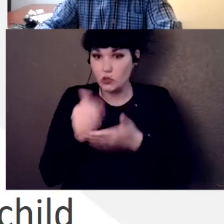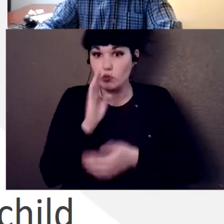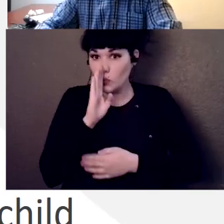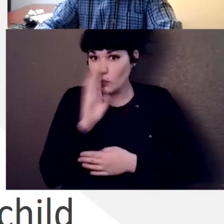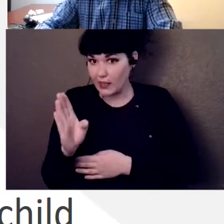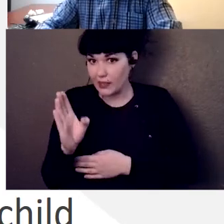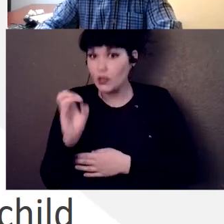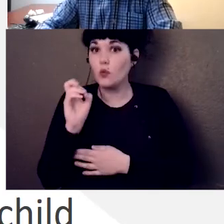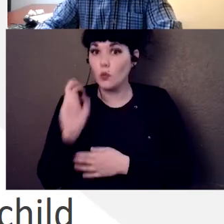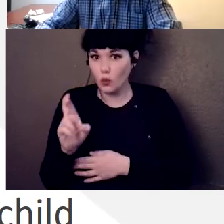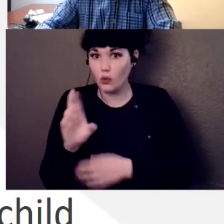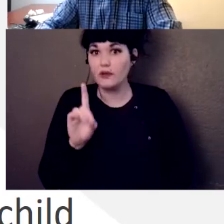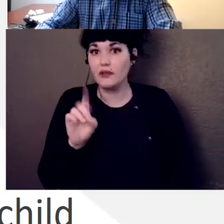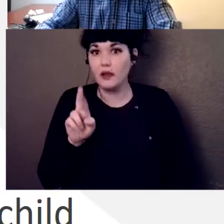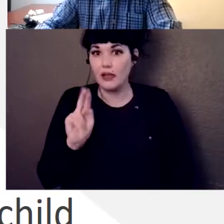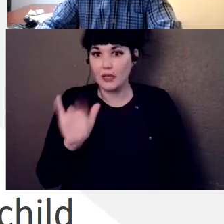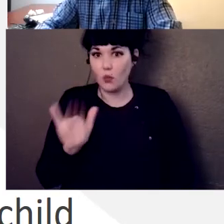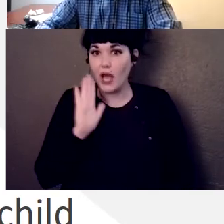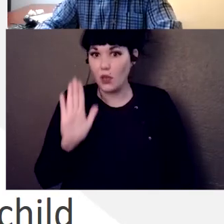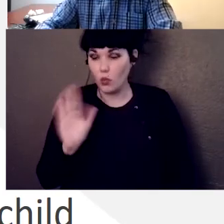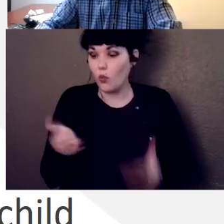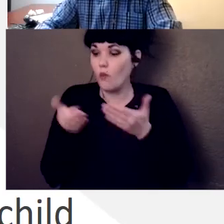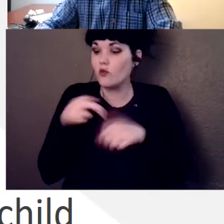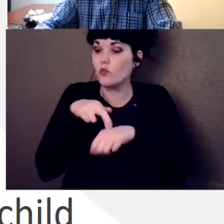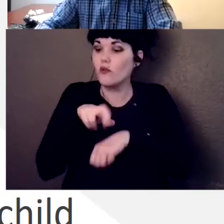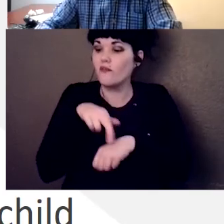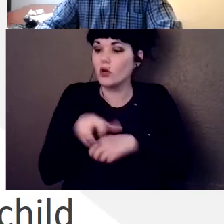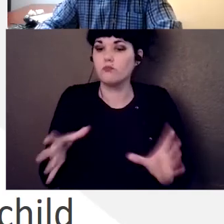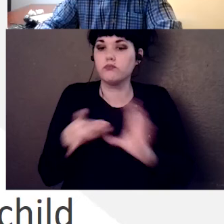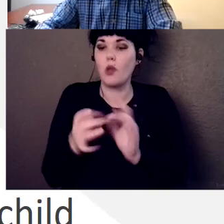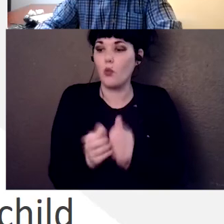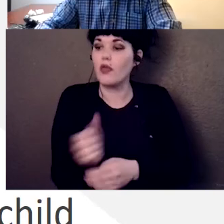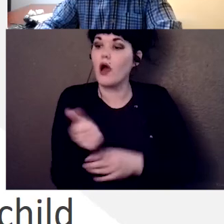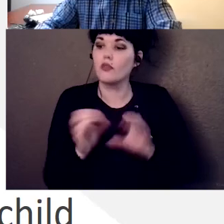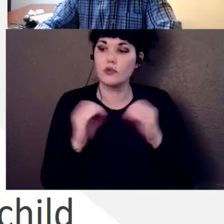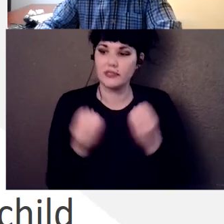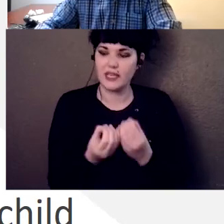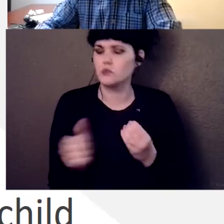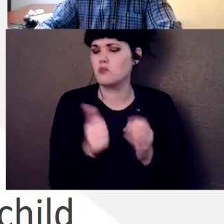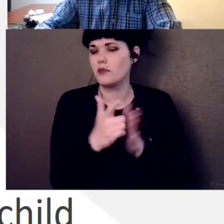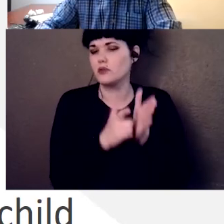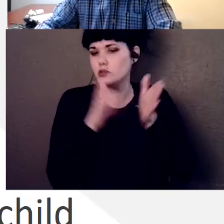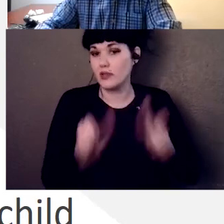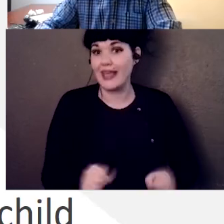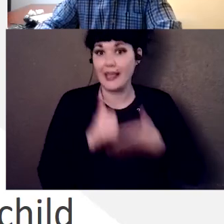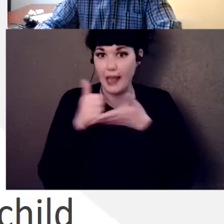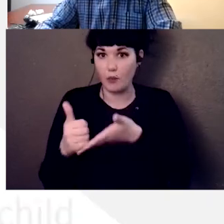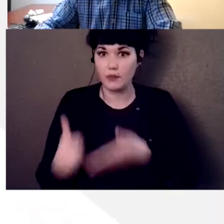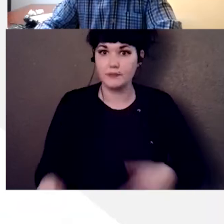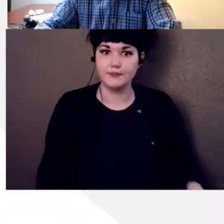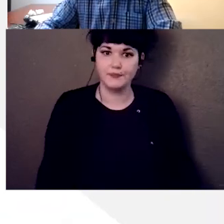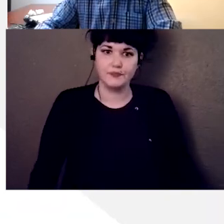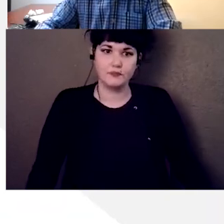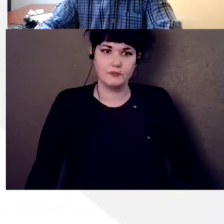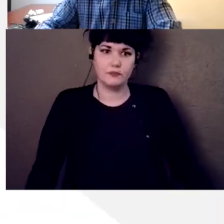or DRNY will be able to refer you to the other organization or the attorney that may be able to help.